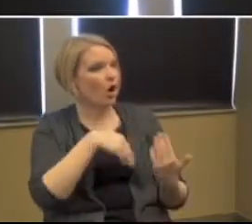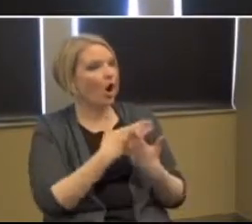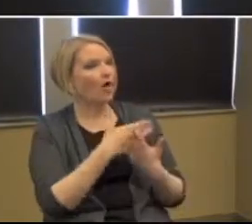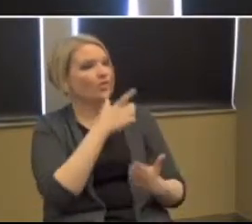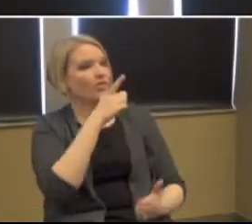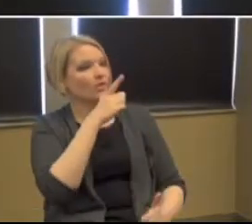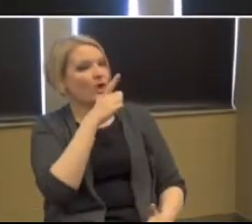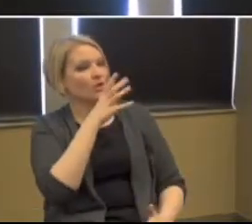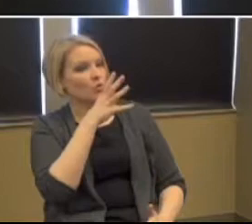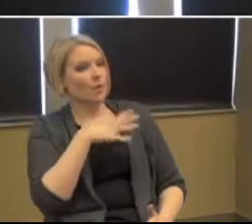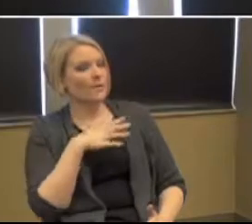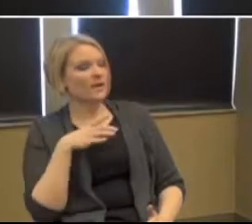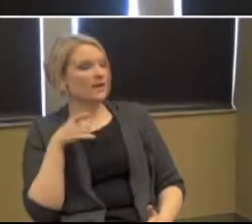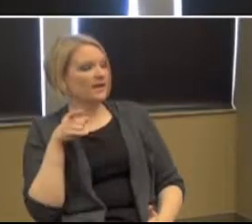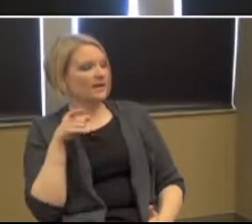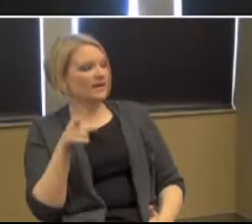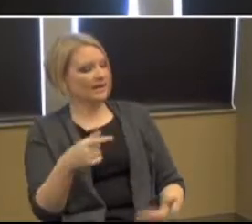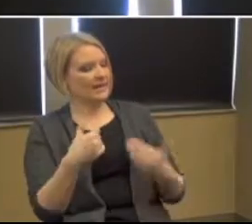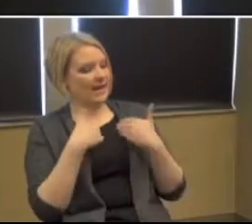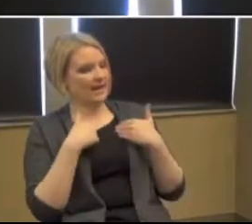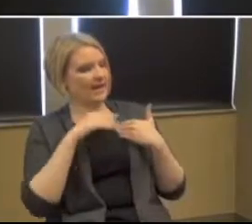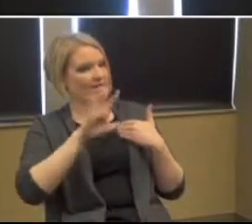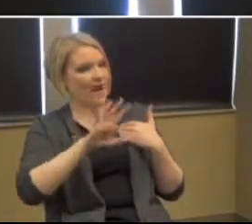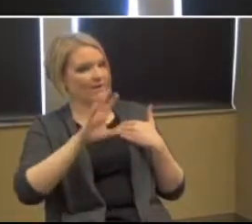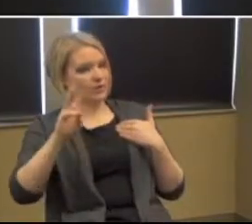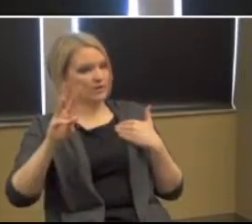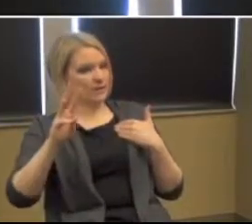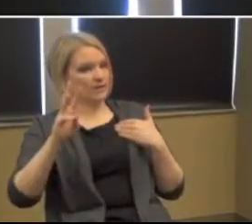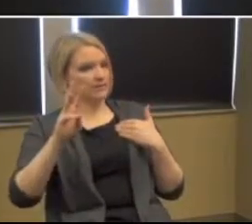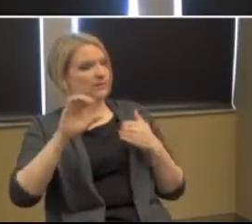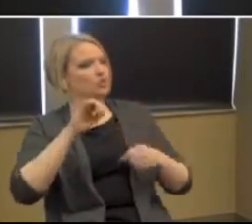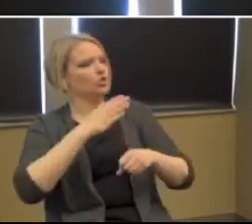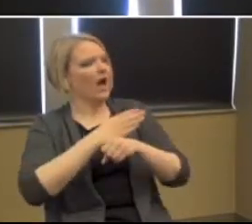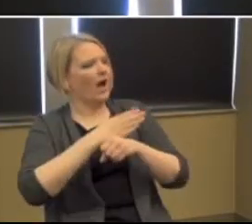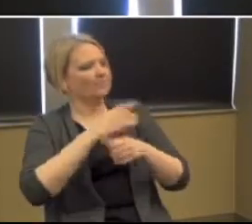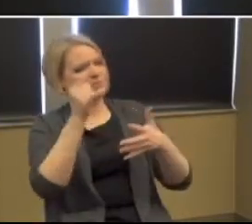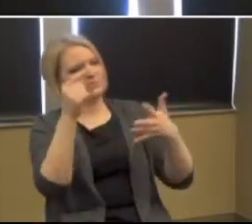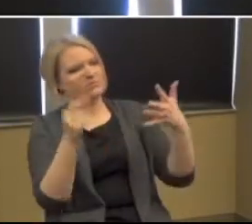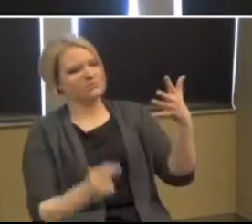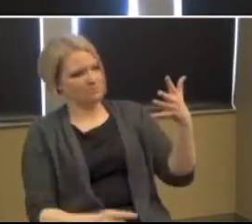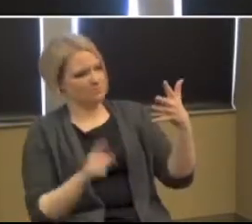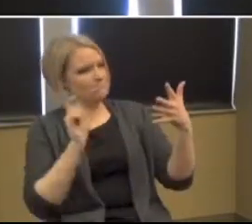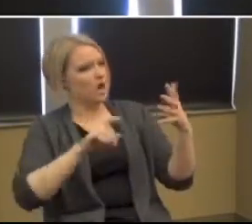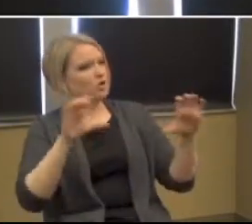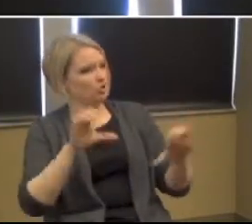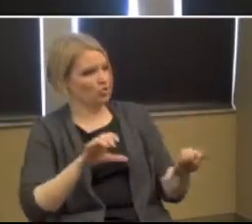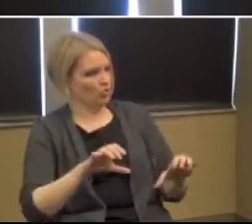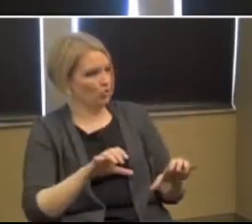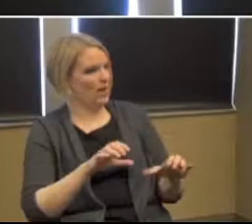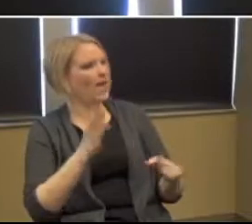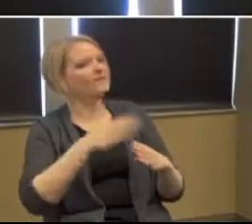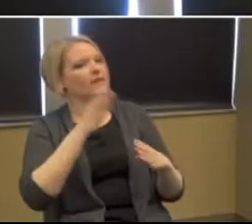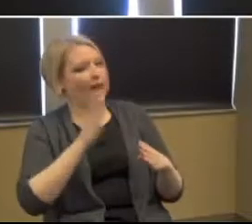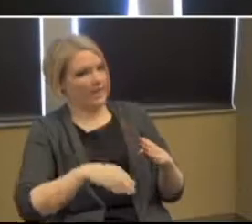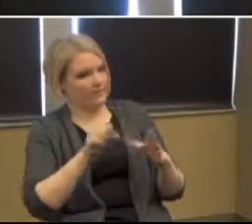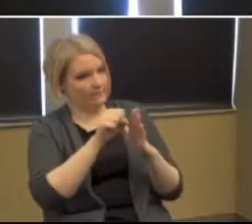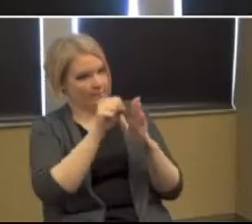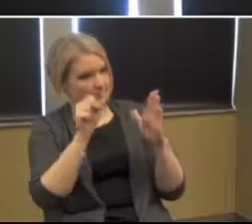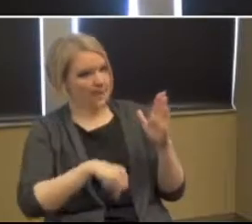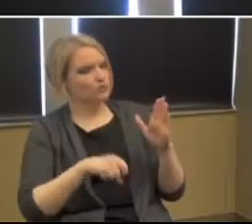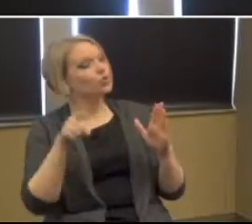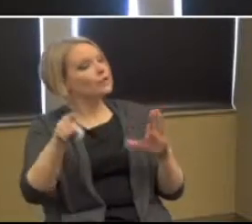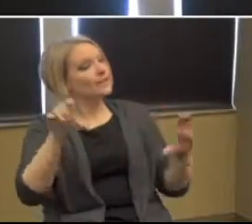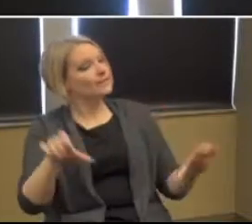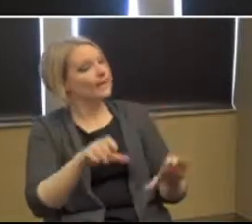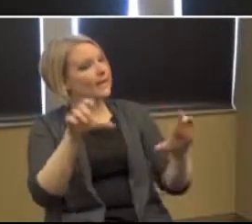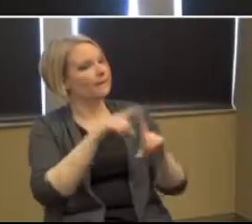ladies, and he had like 5 or 6 different tasks by the end of the first semester that he had done, but